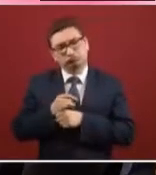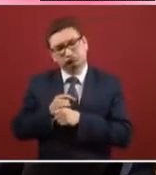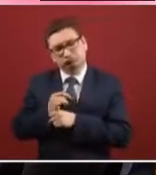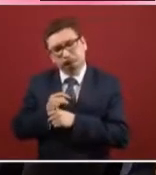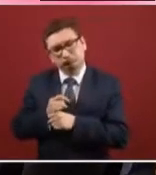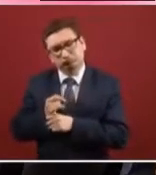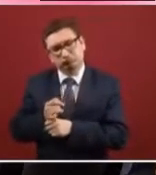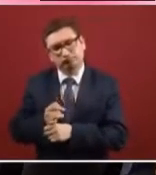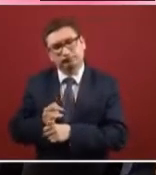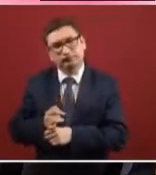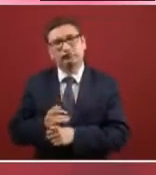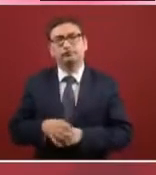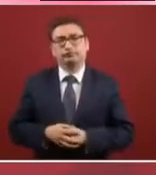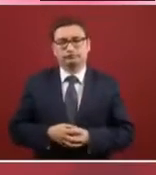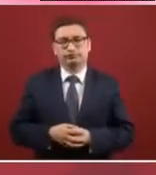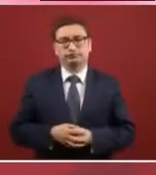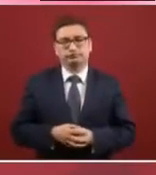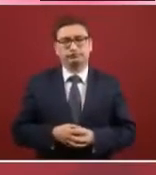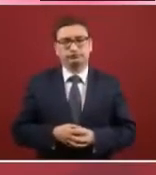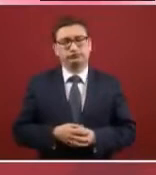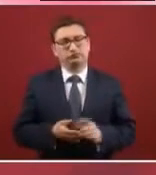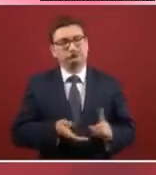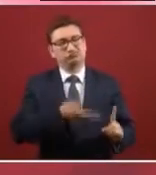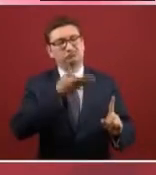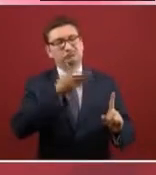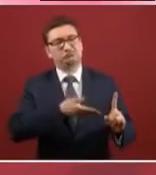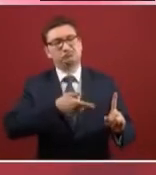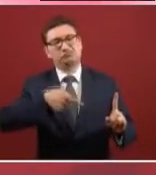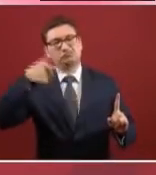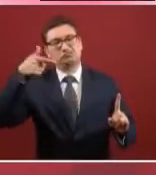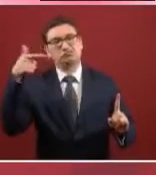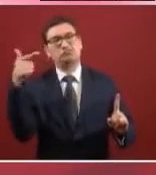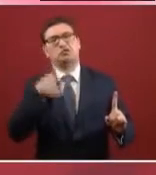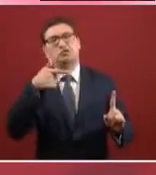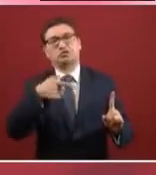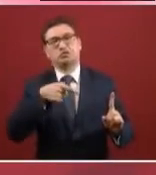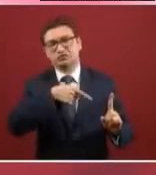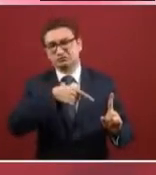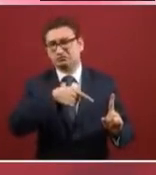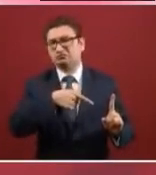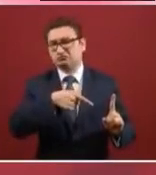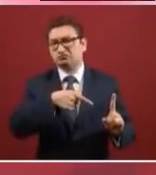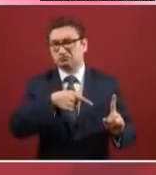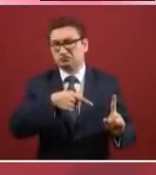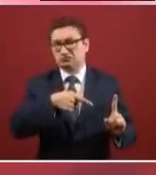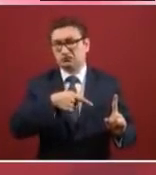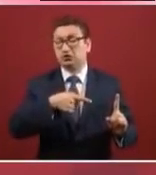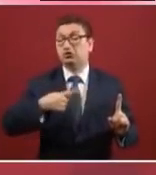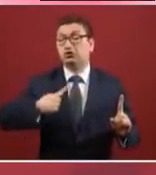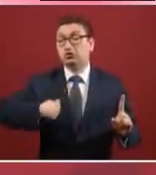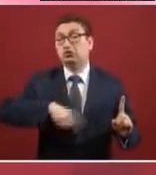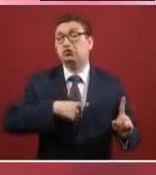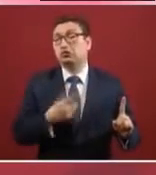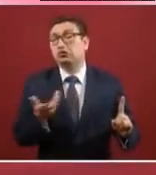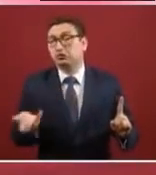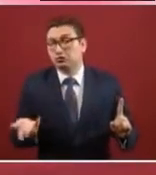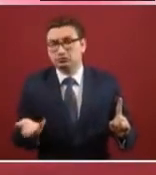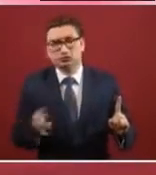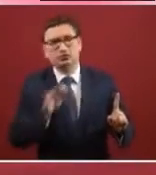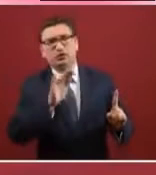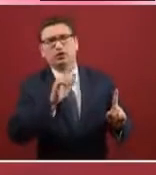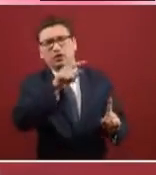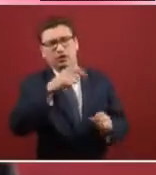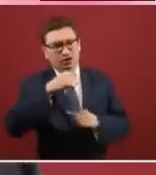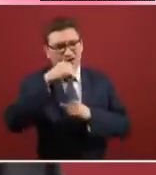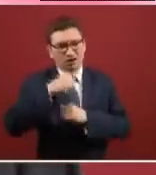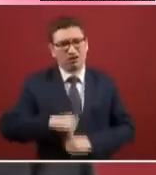practiced torture. Se identificó a la persona. They identified the person. Se pidió they a la asked autoridad,